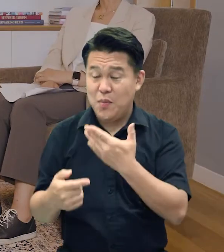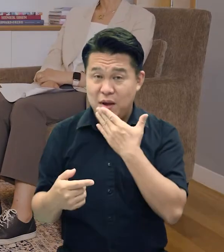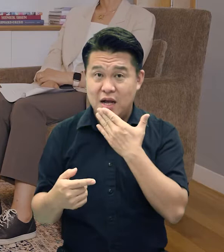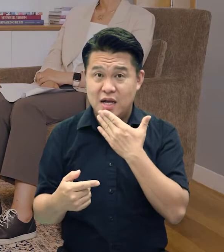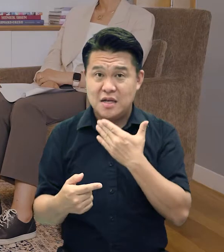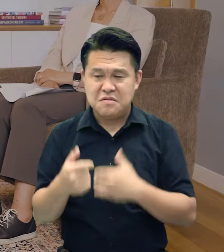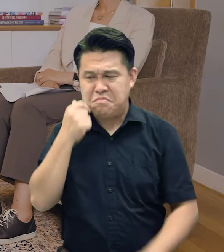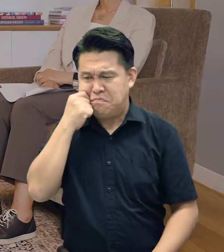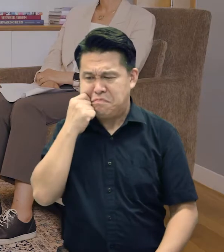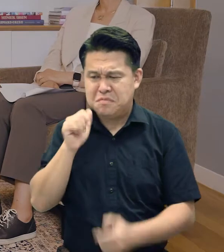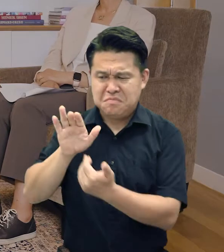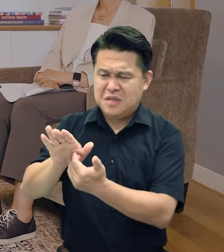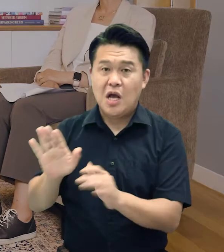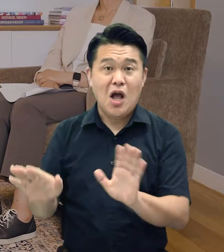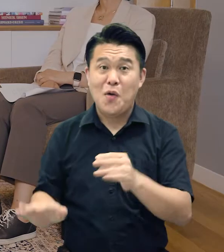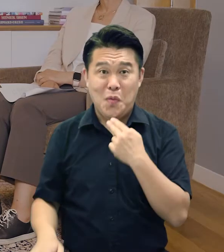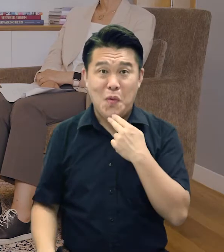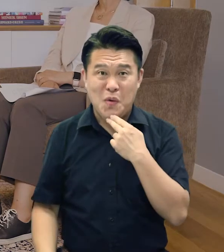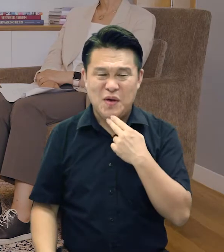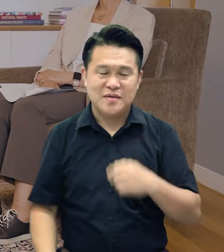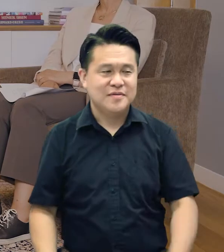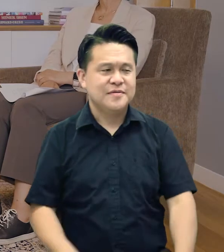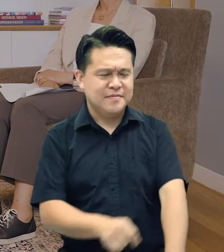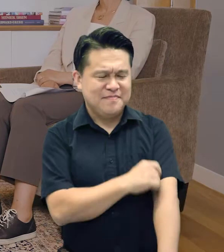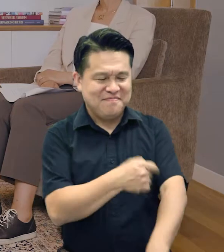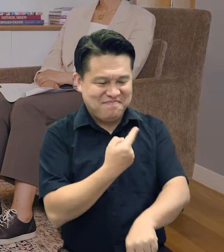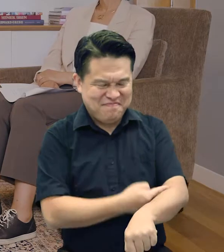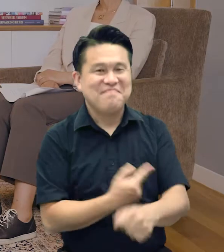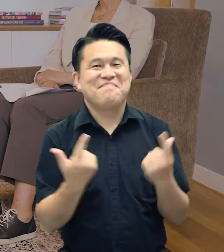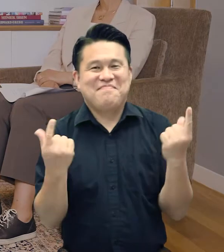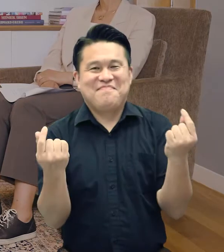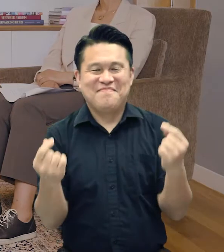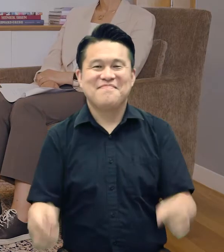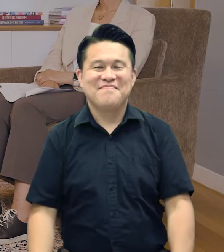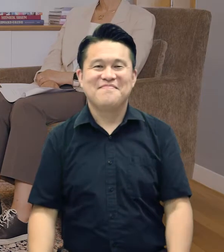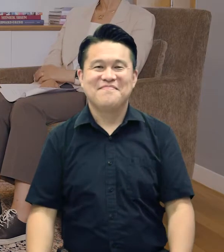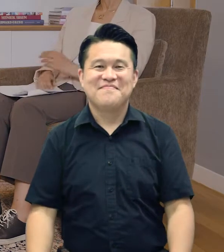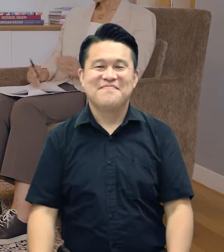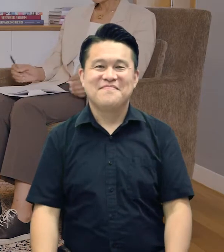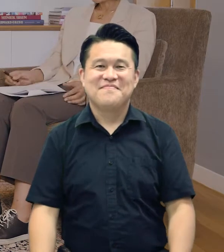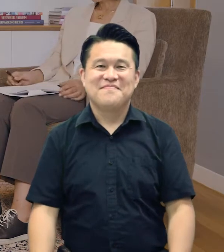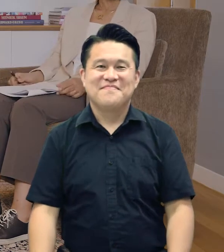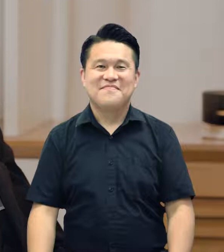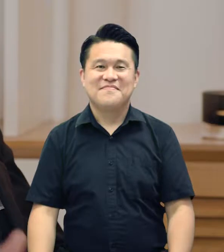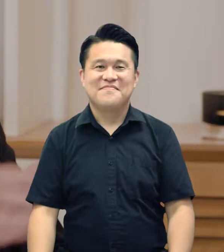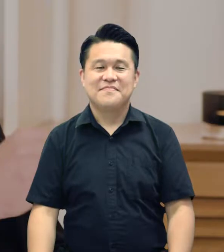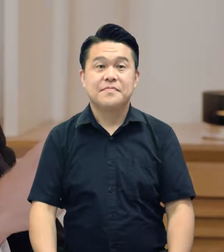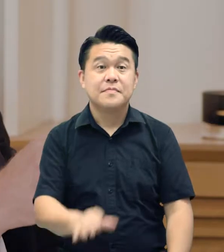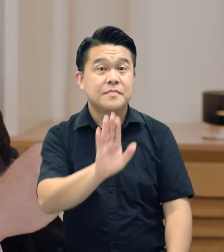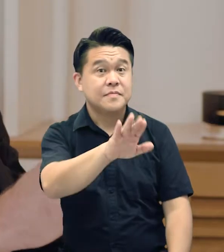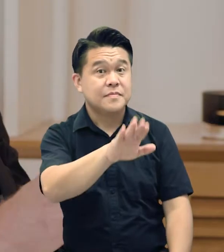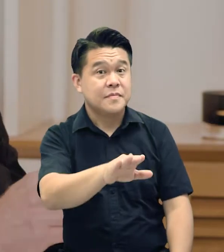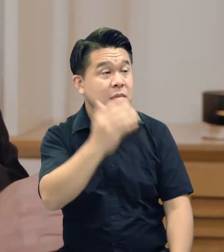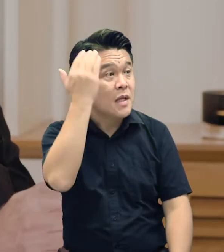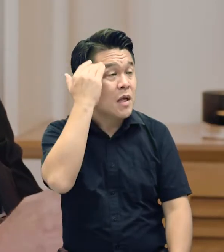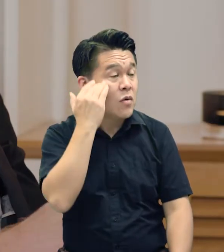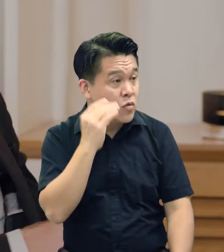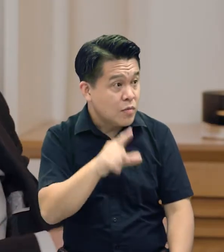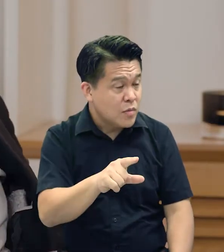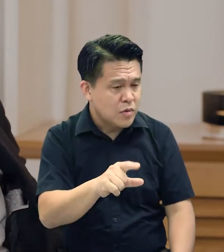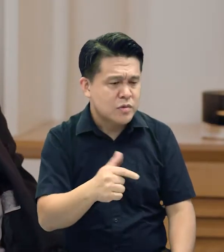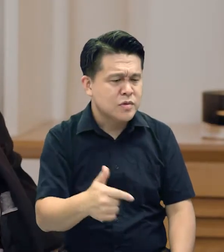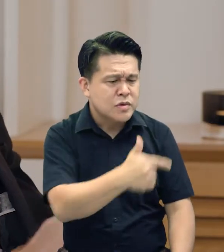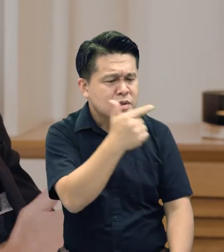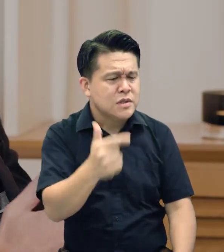I can be different if I want to, and that's a great privilege. But touching upon that,